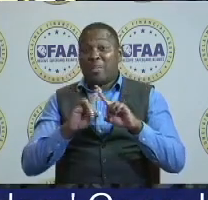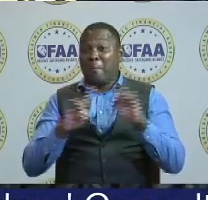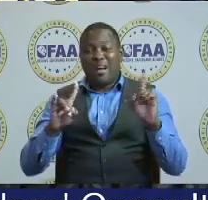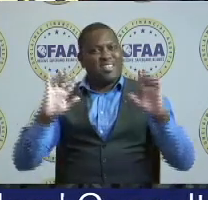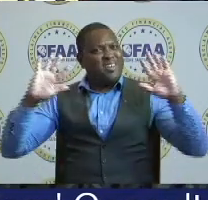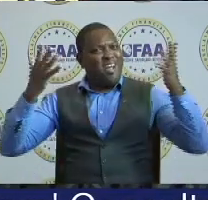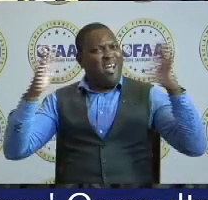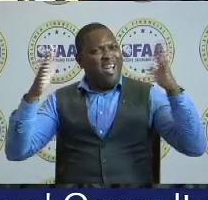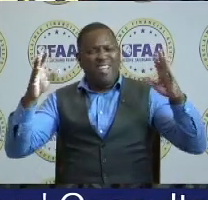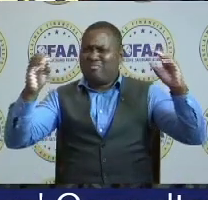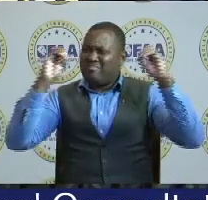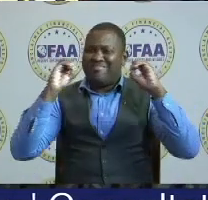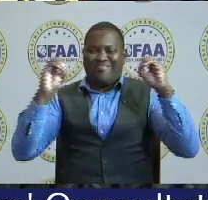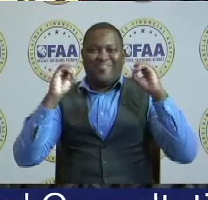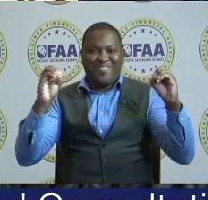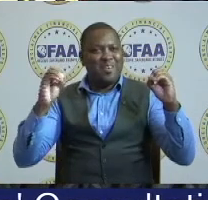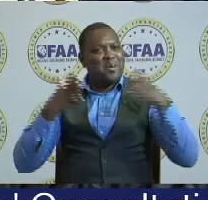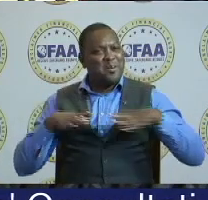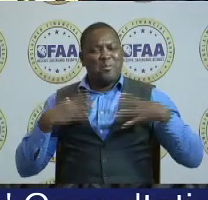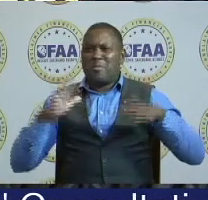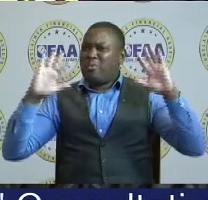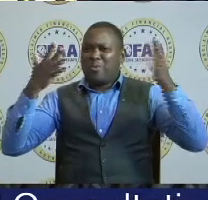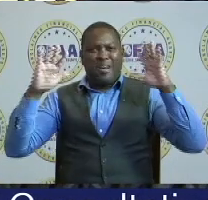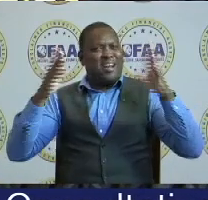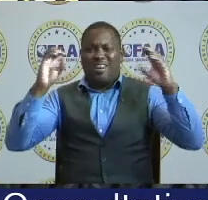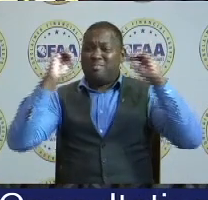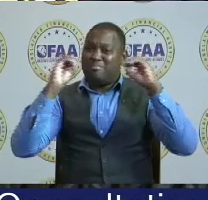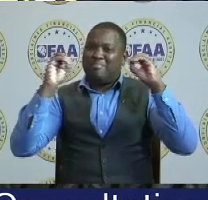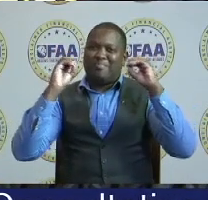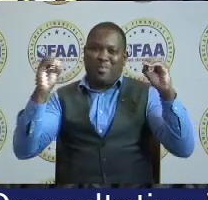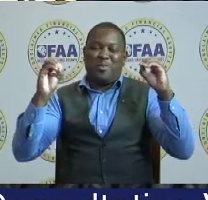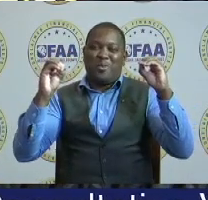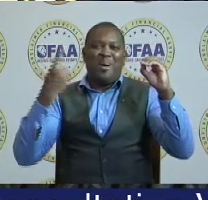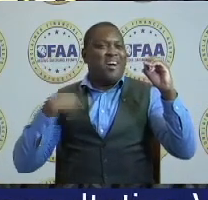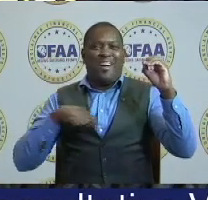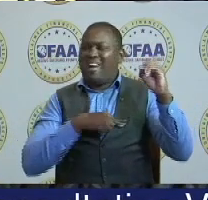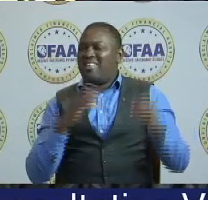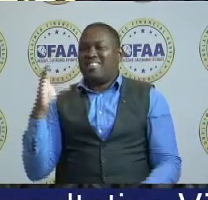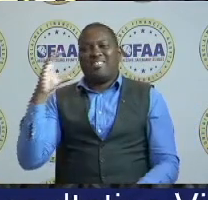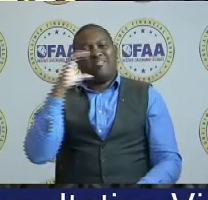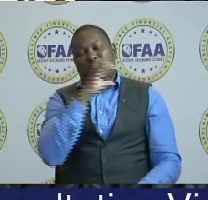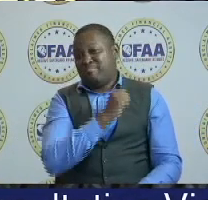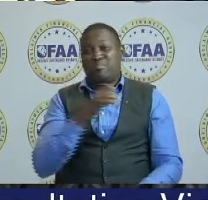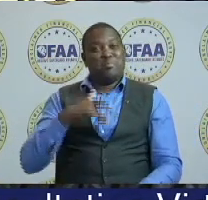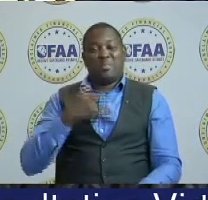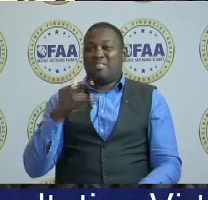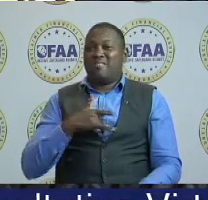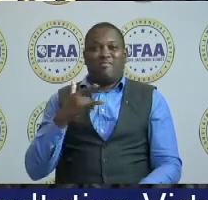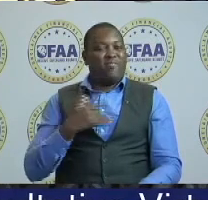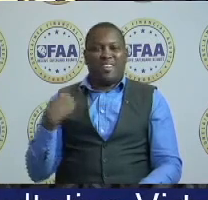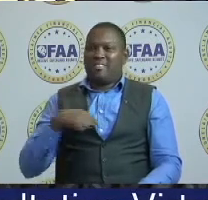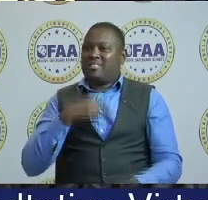clapping. No one has clapped for them, and we are missing that feeling of having done a